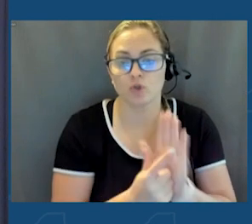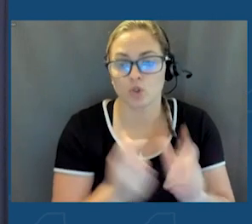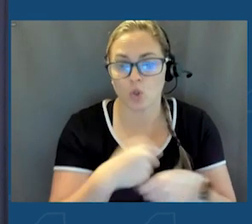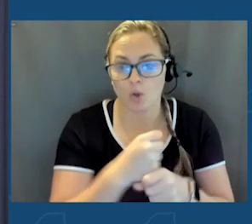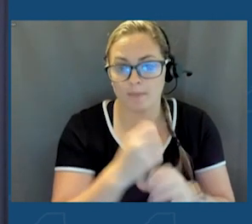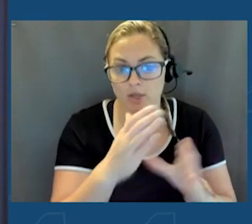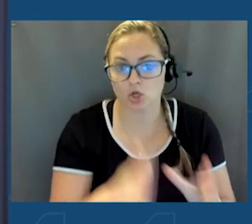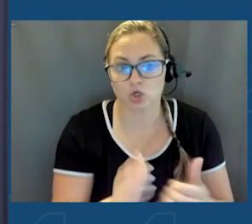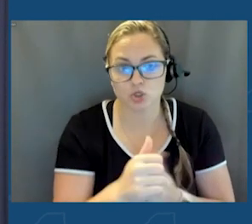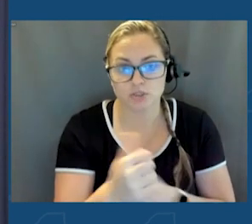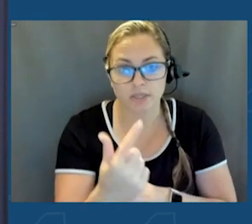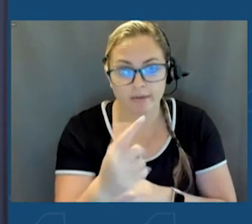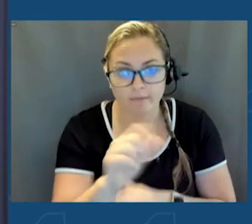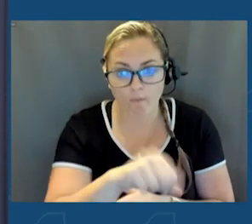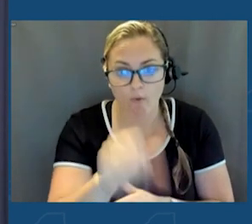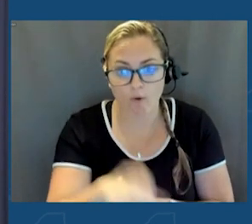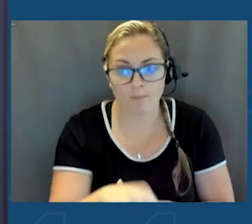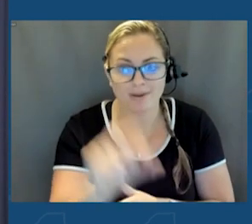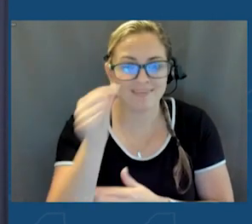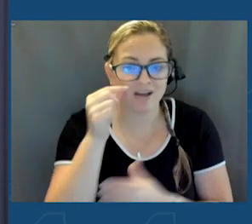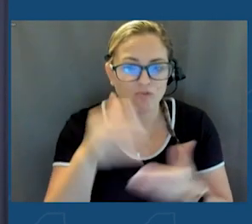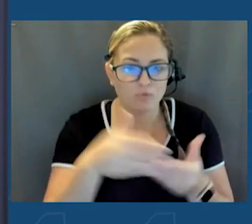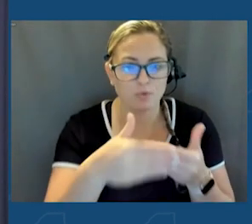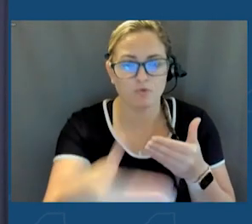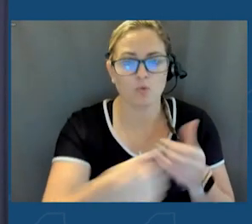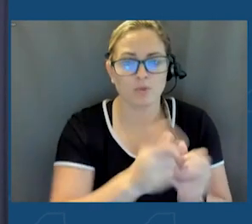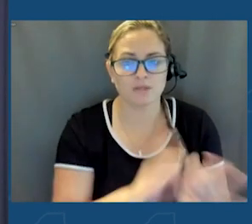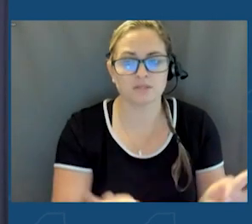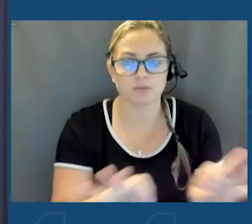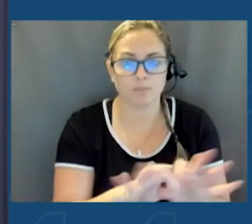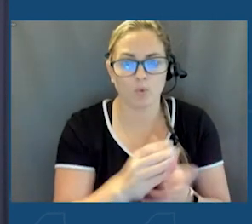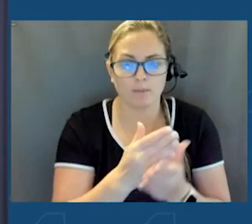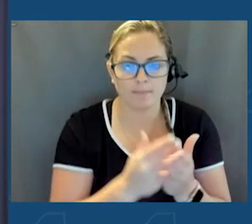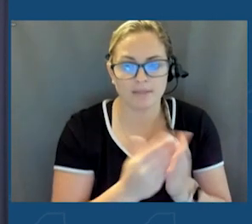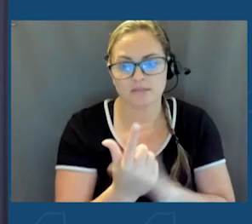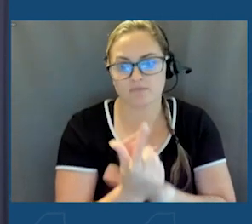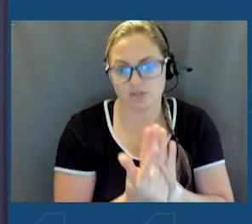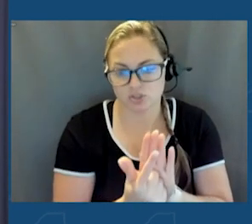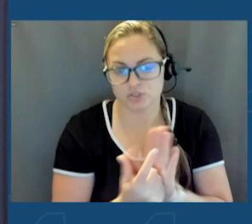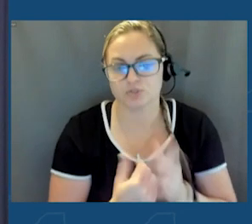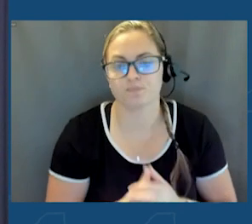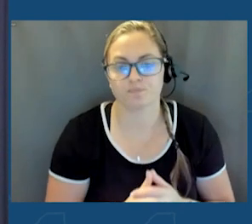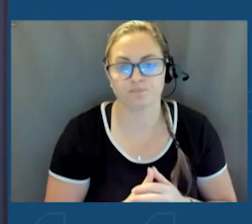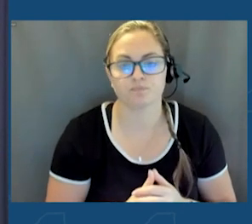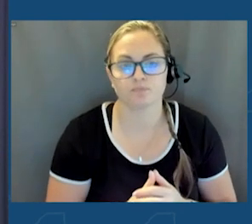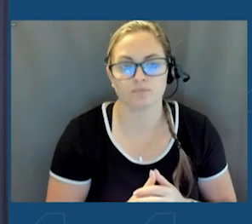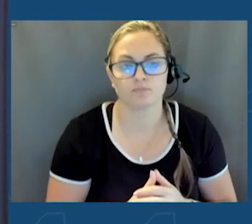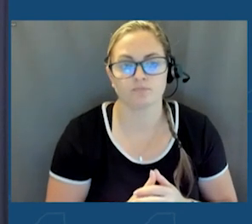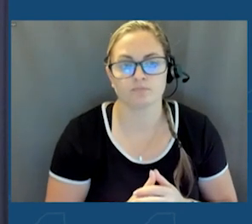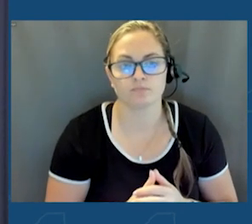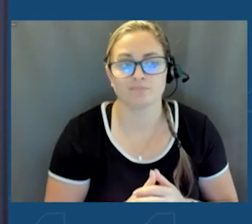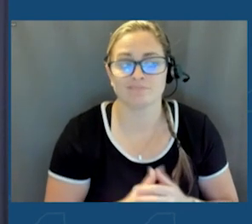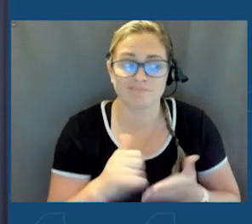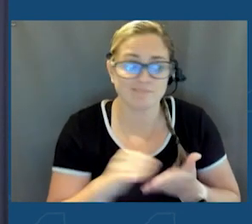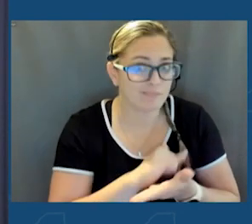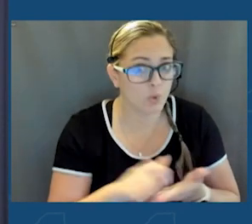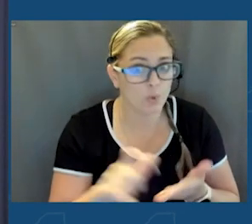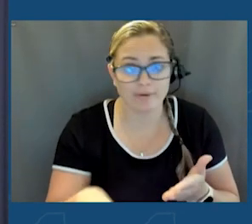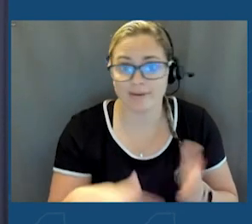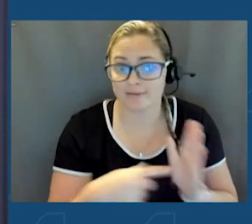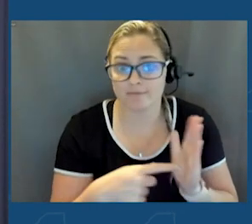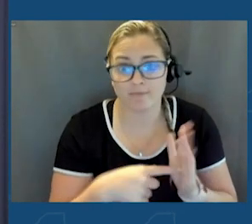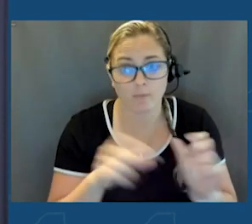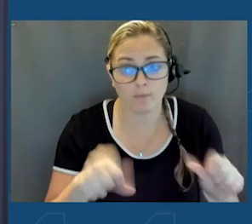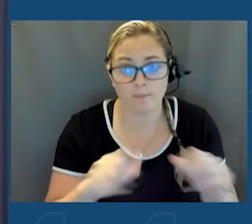and the governor moving forward with this important piece of legislation. New York needs affordable housing. We